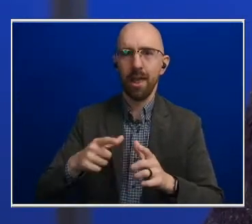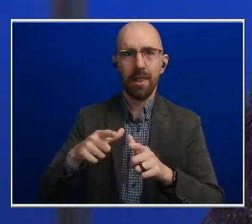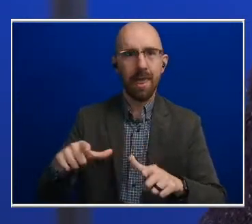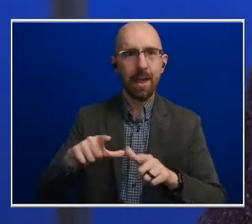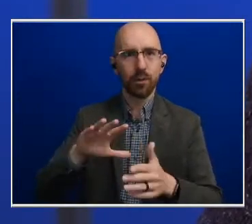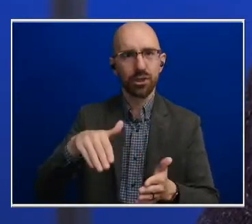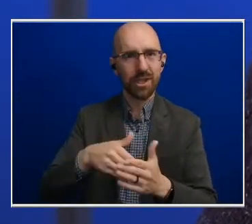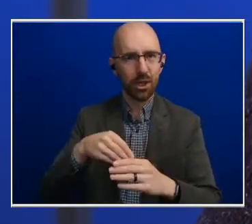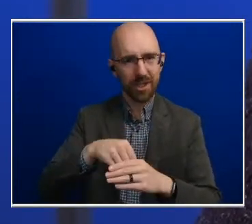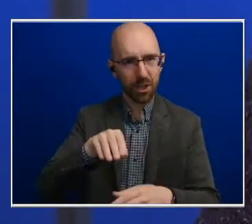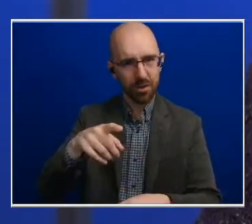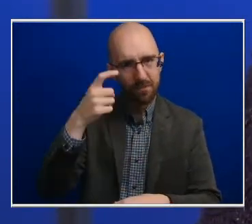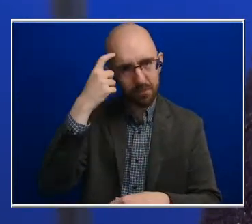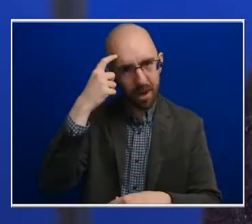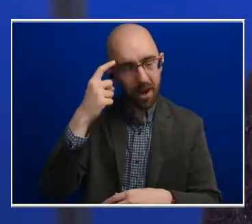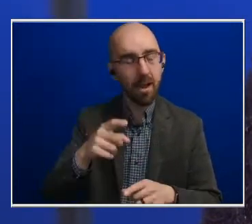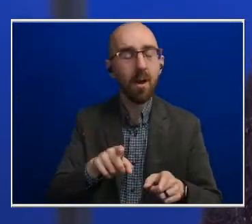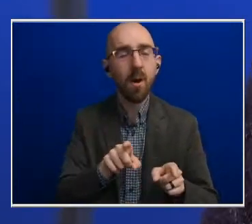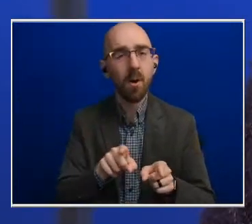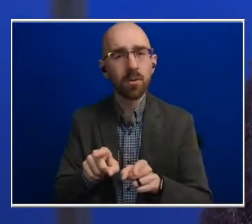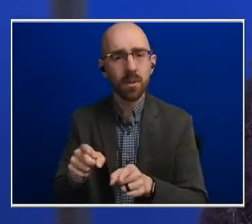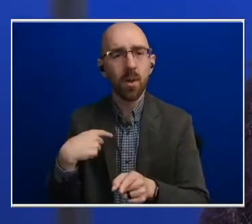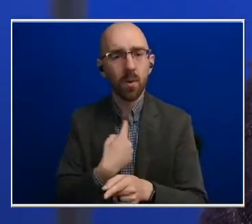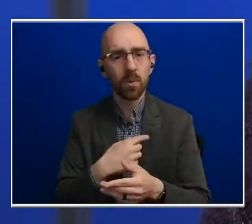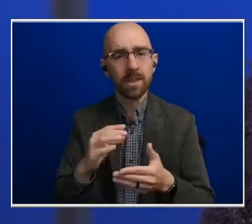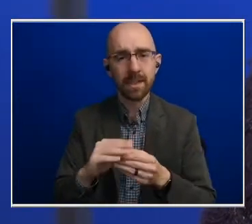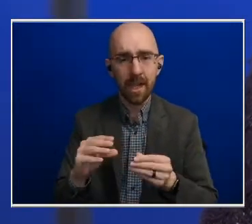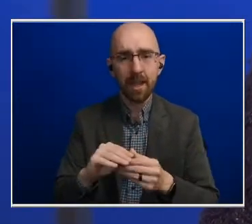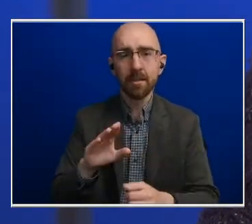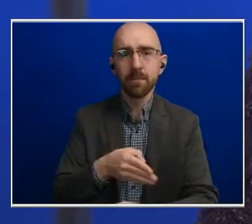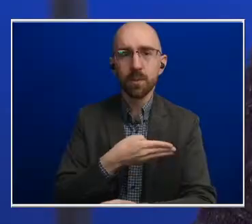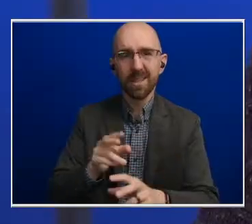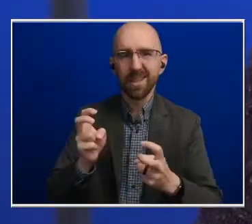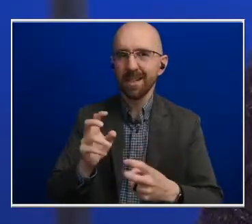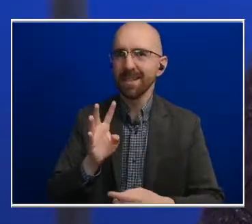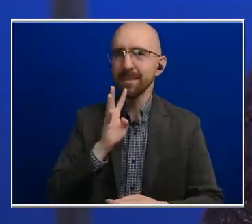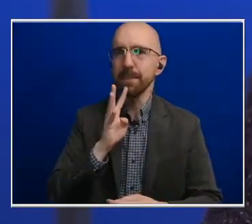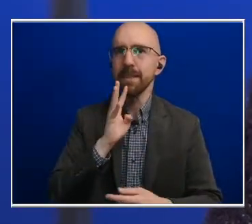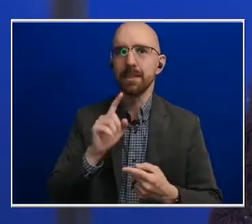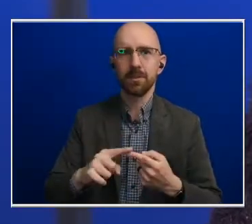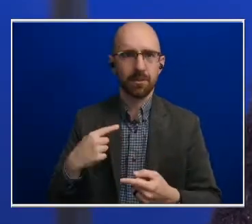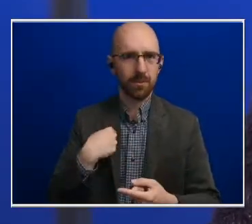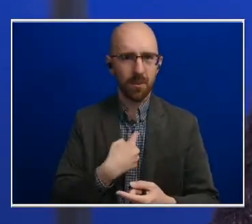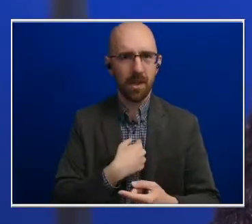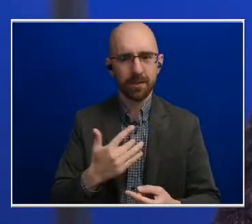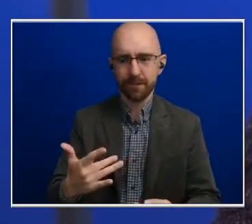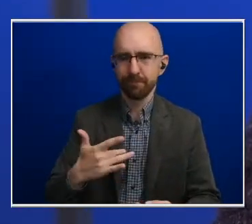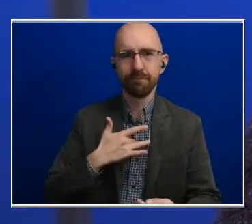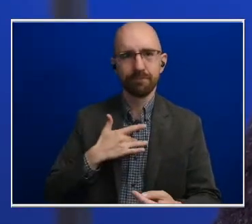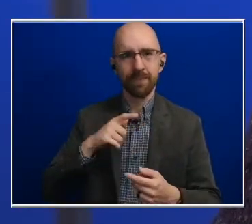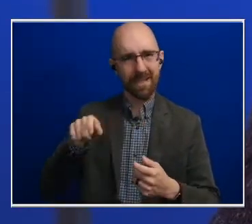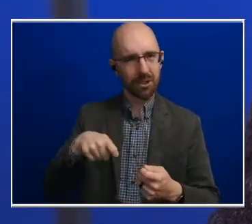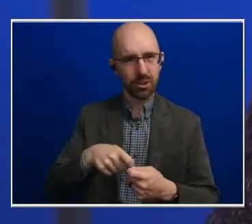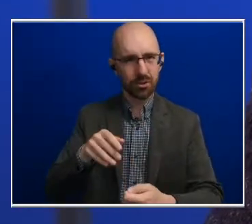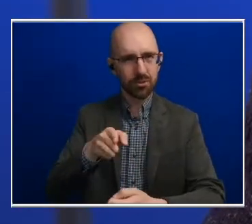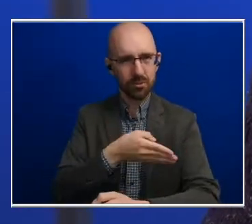it also, we say that music speaks to us, and certain songs will speak to